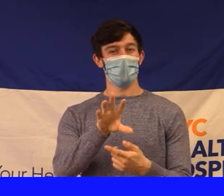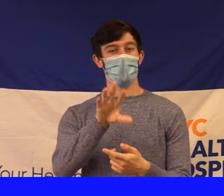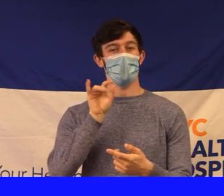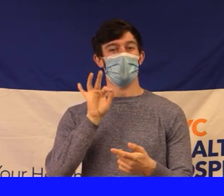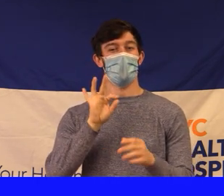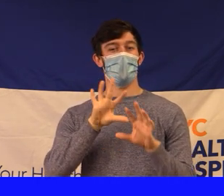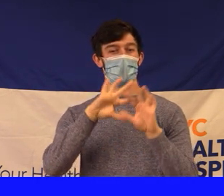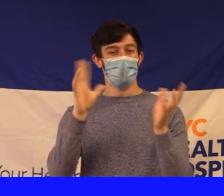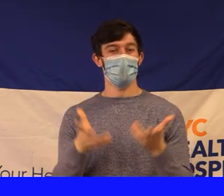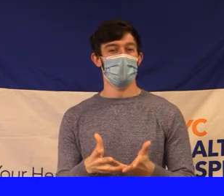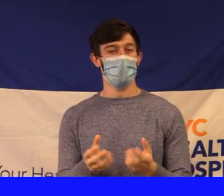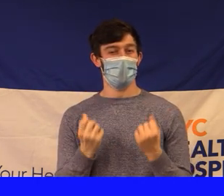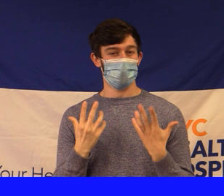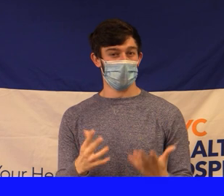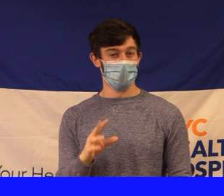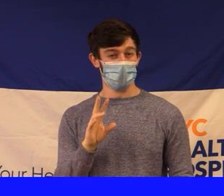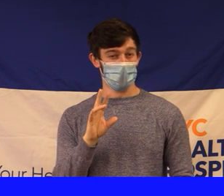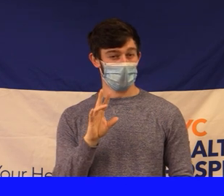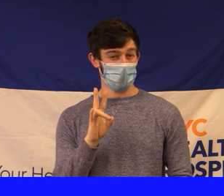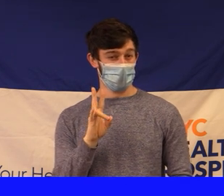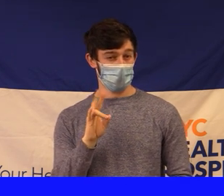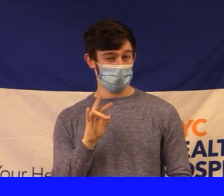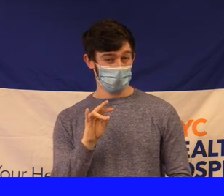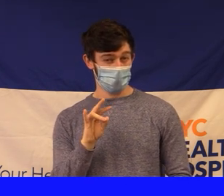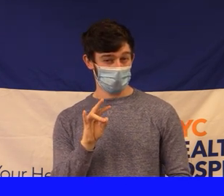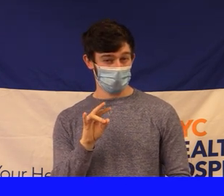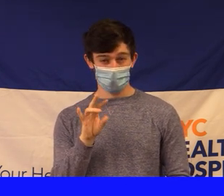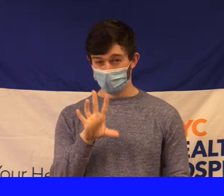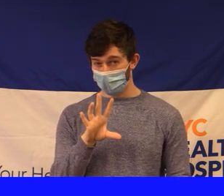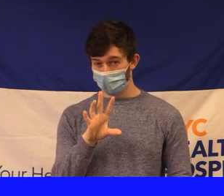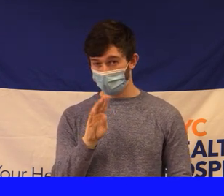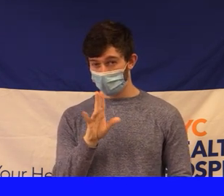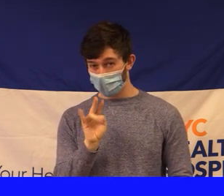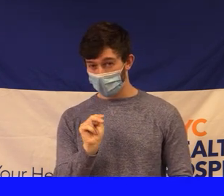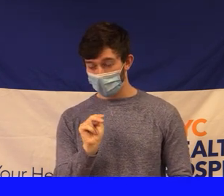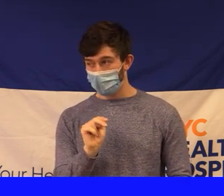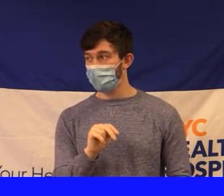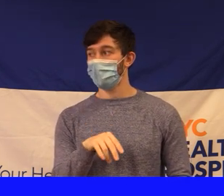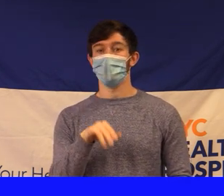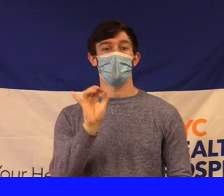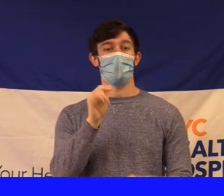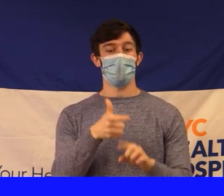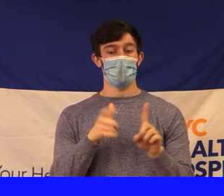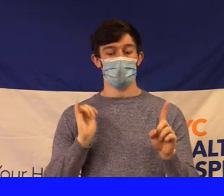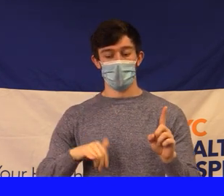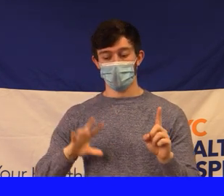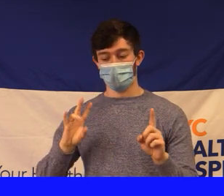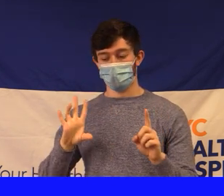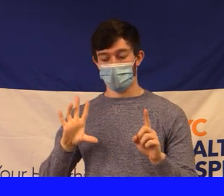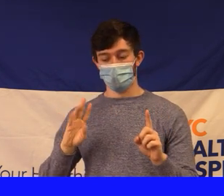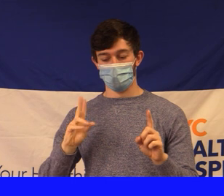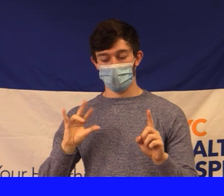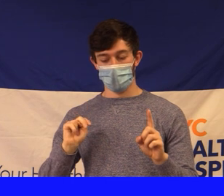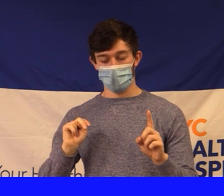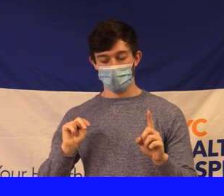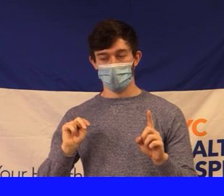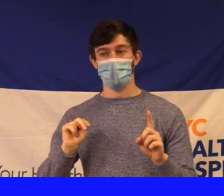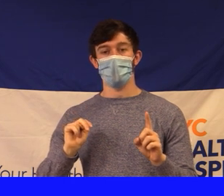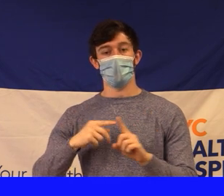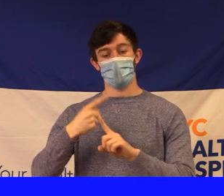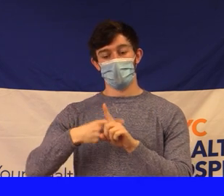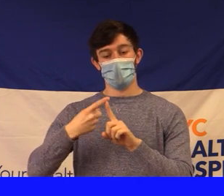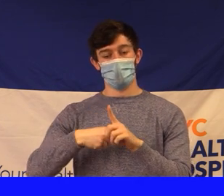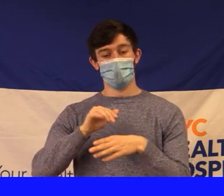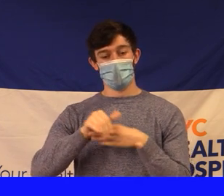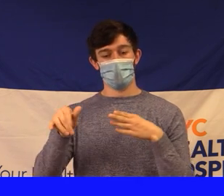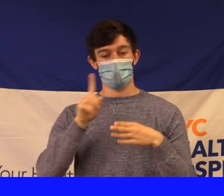the 75 million, of what is this 62%? Out of the 75 million. The lease dollars are for